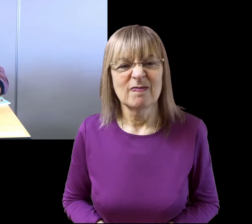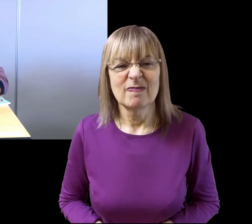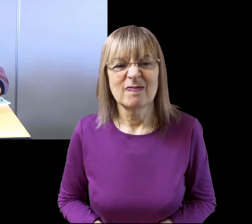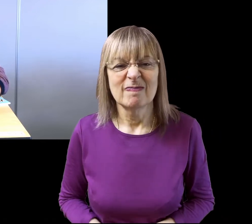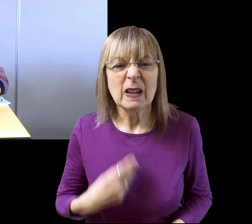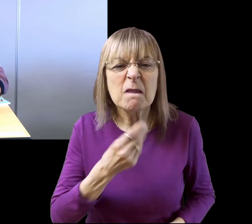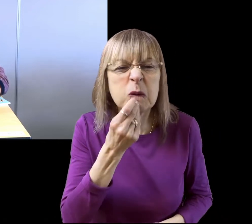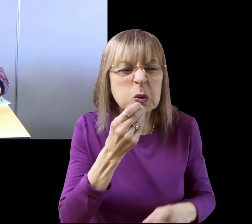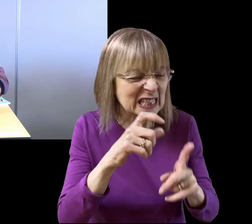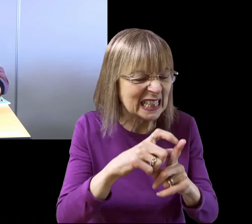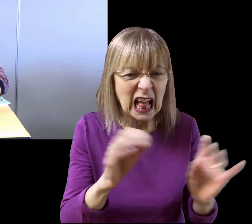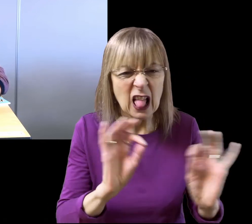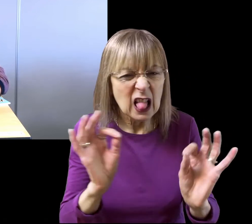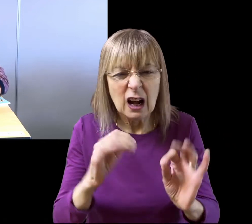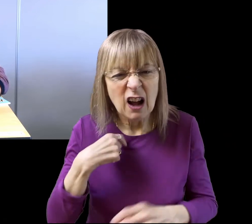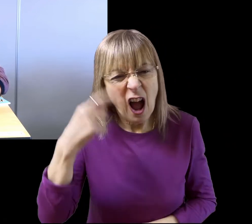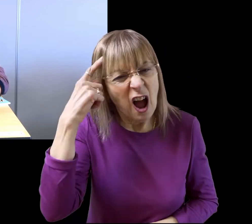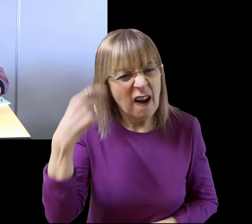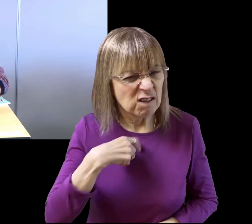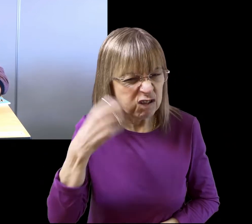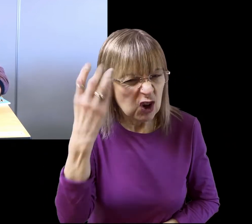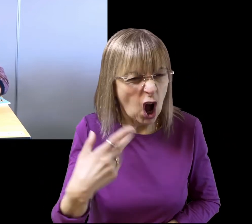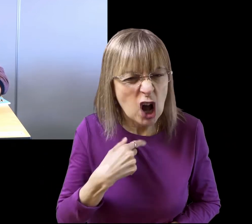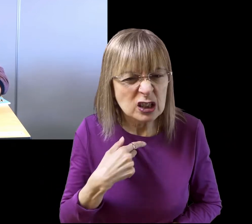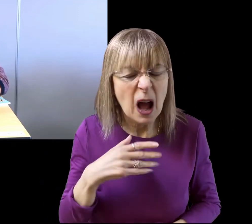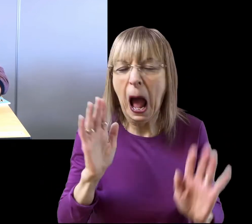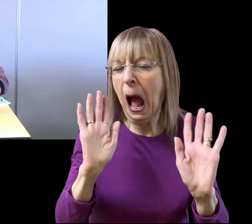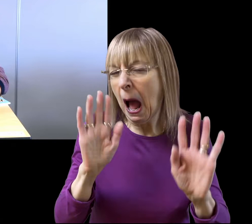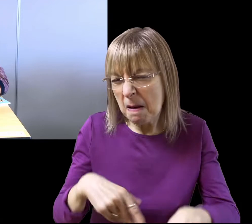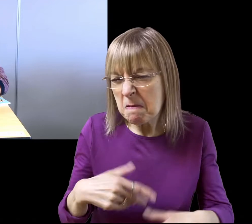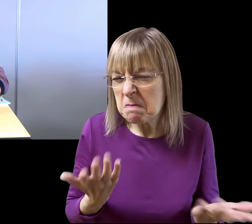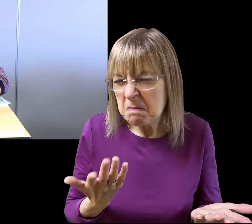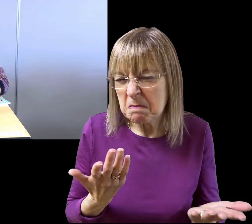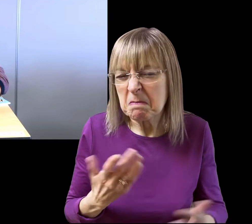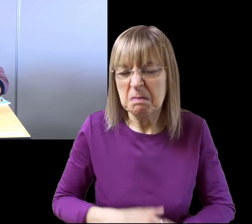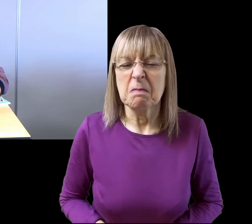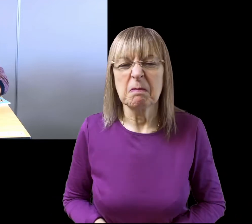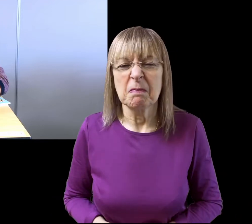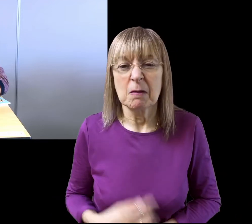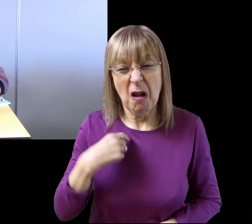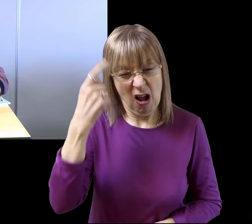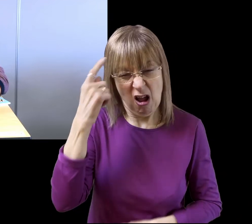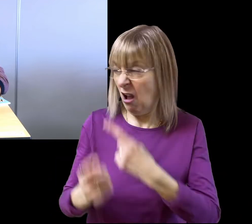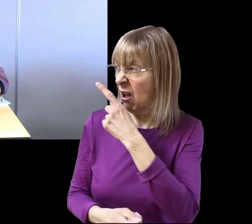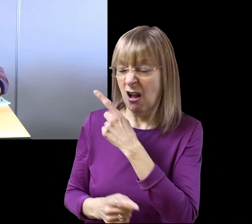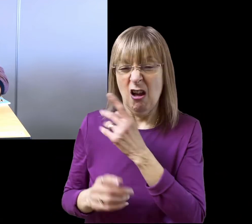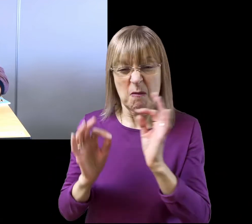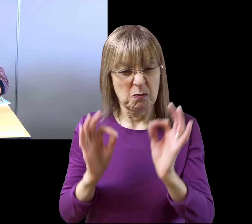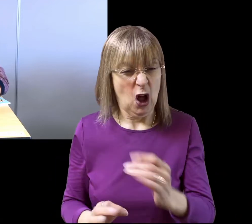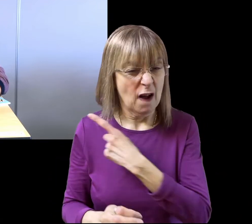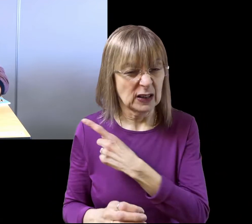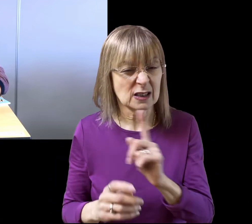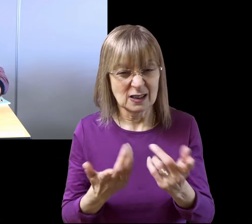We're going to add something else, D. I didn't have a foodstuff beginning with D. In fact, I forgot to pack anything. But I have got